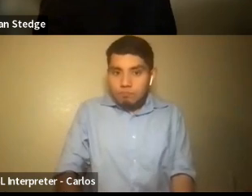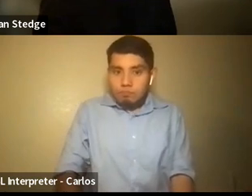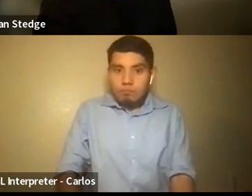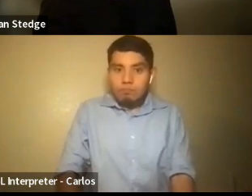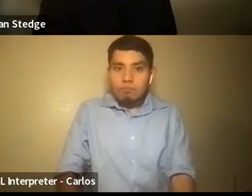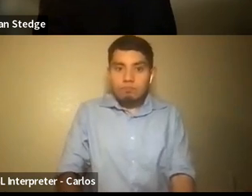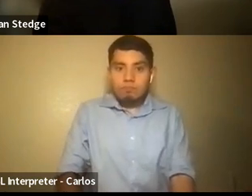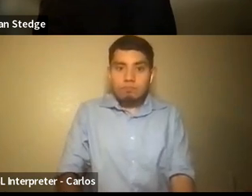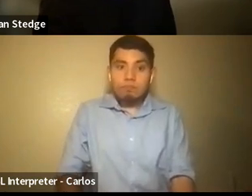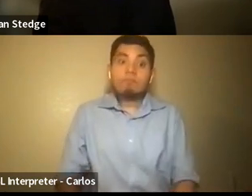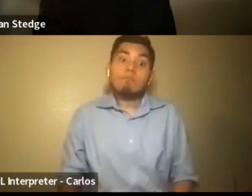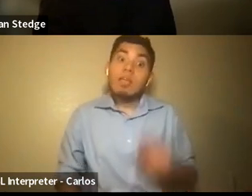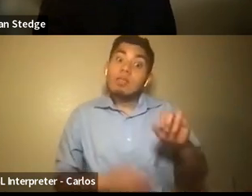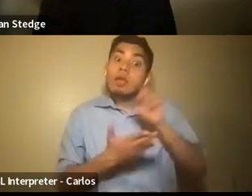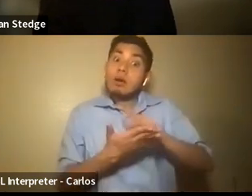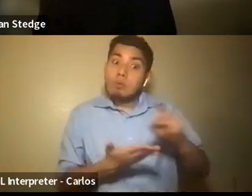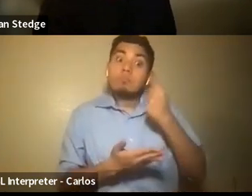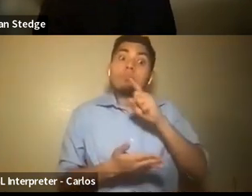Or certainly that week.